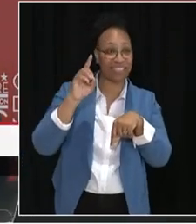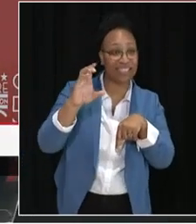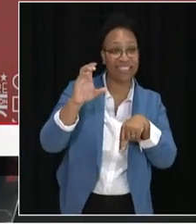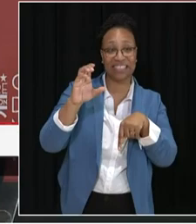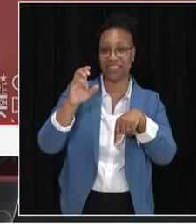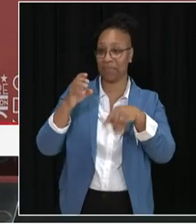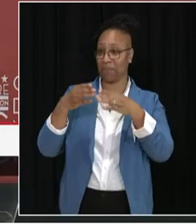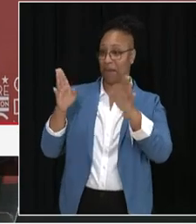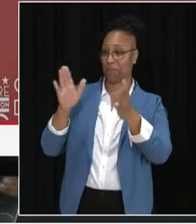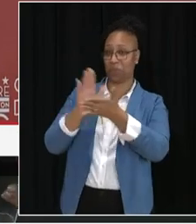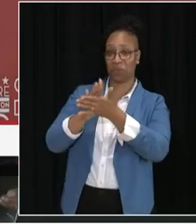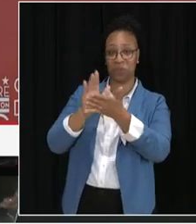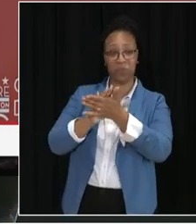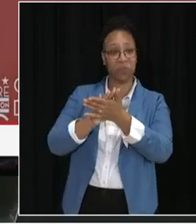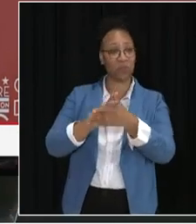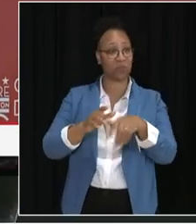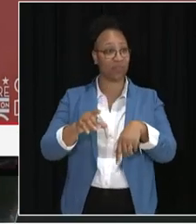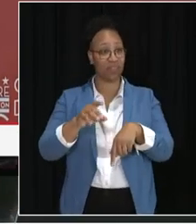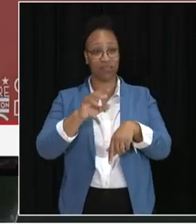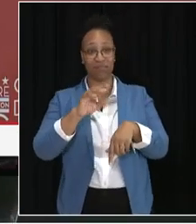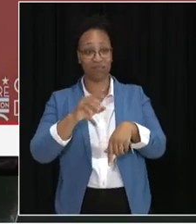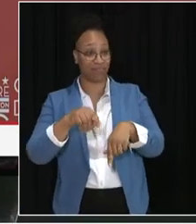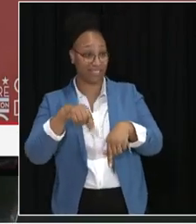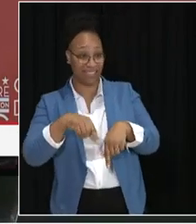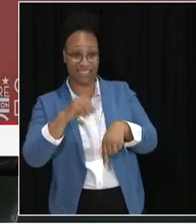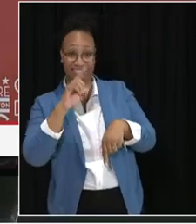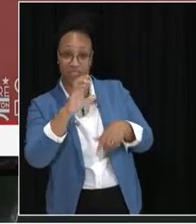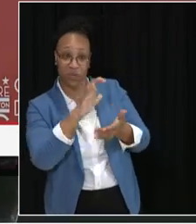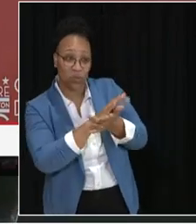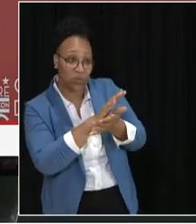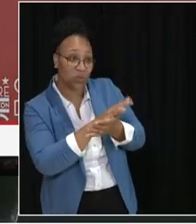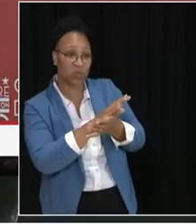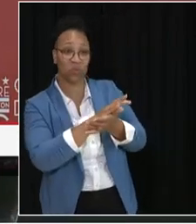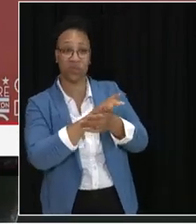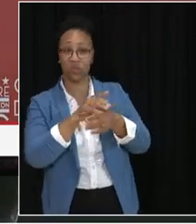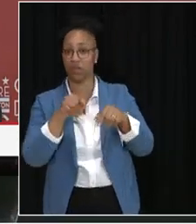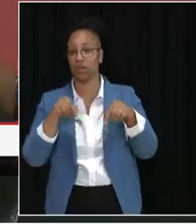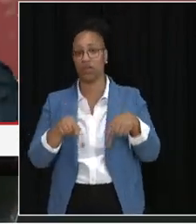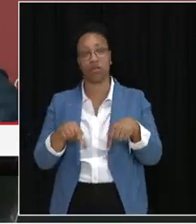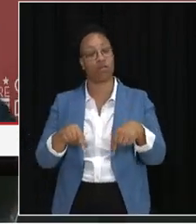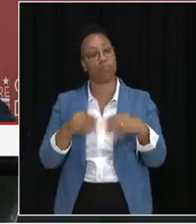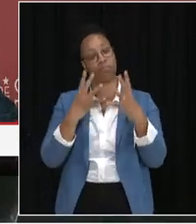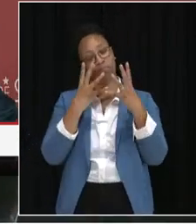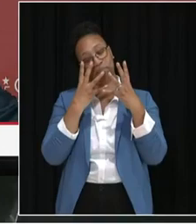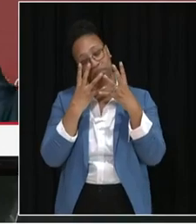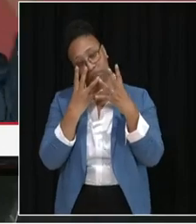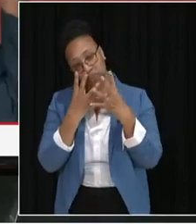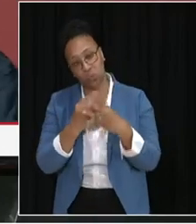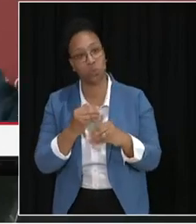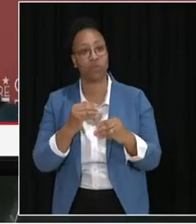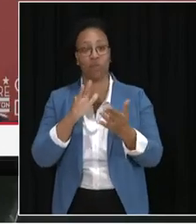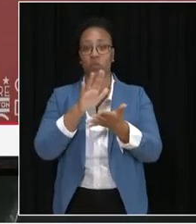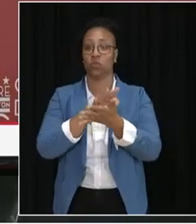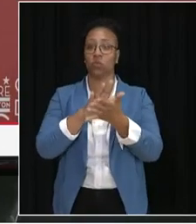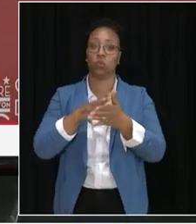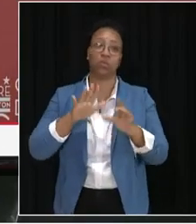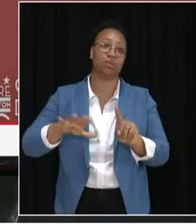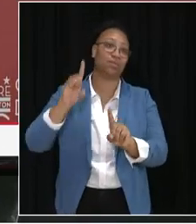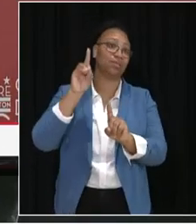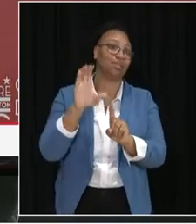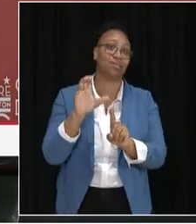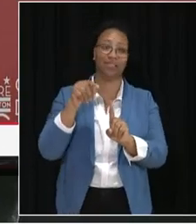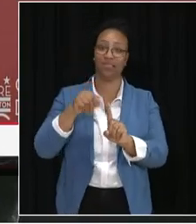are very, very proud to deliver this beautiful new school in Ward 8 for our